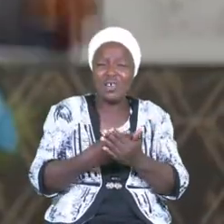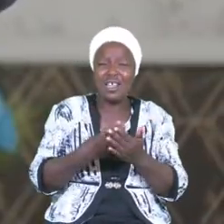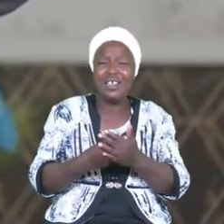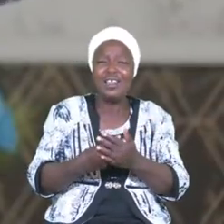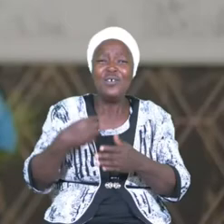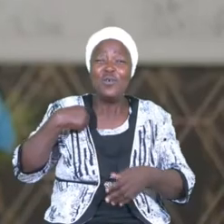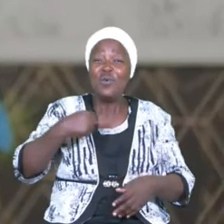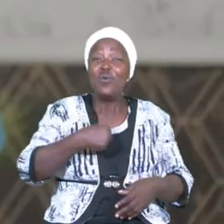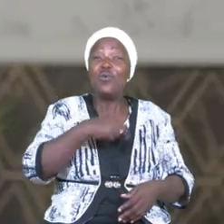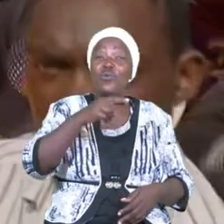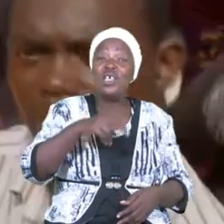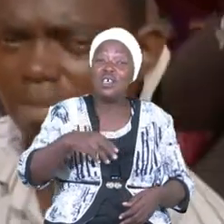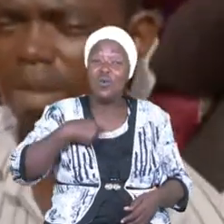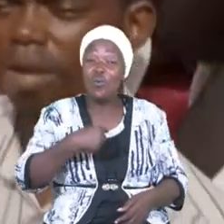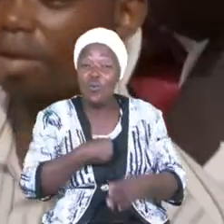We,